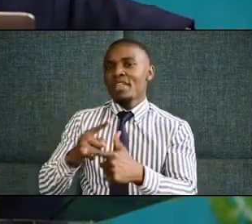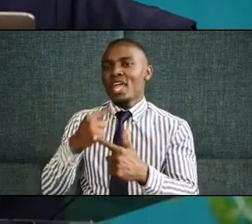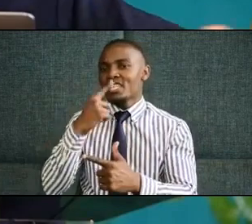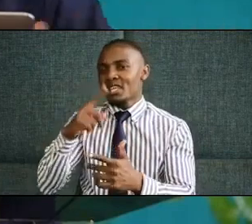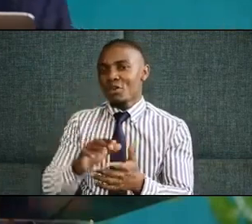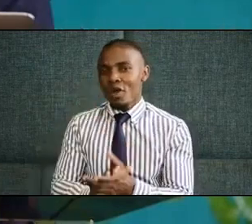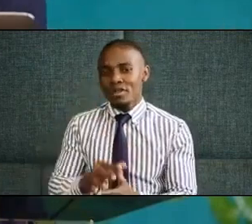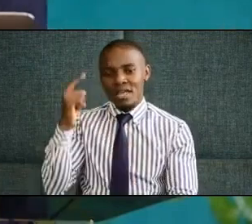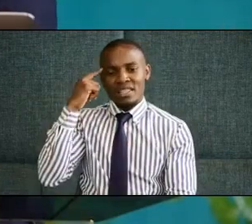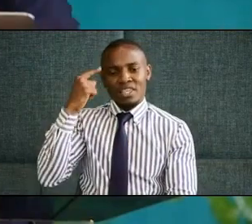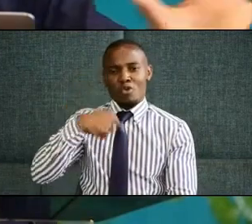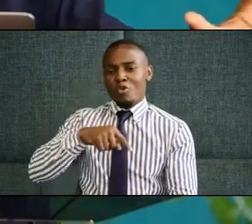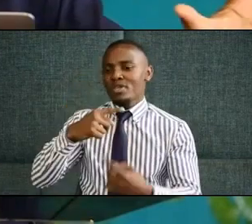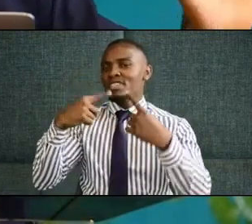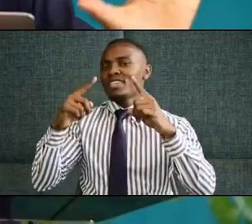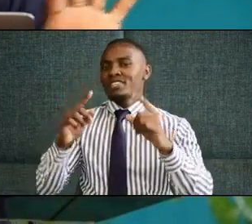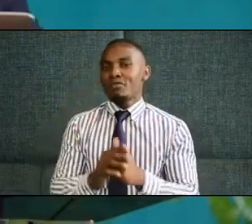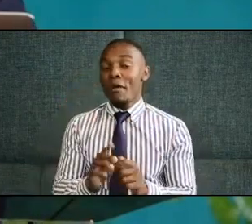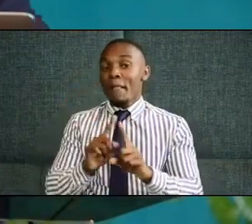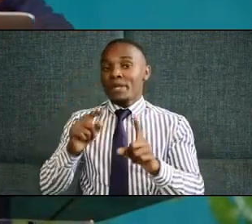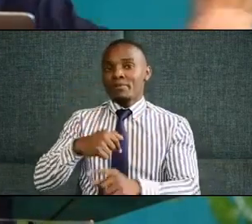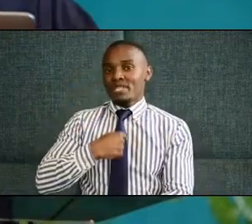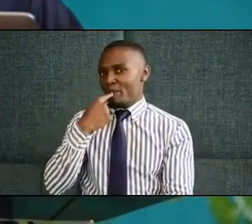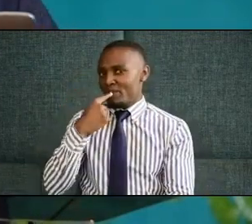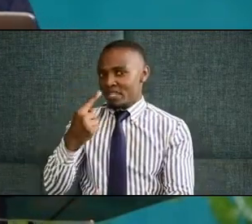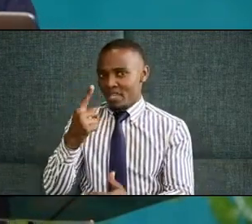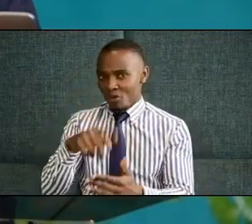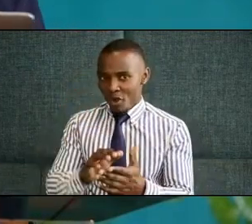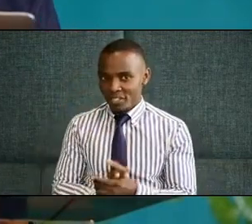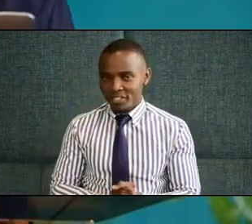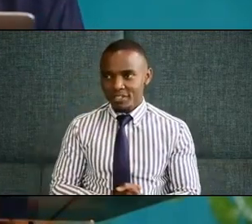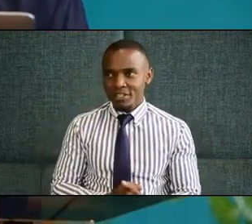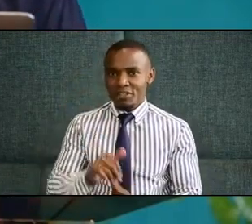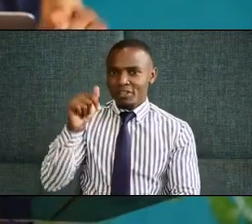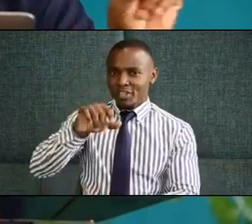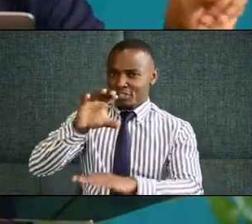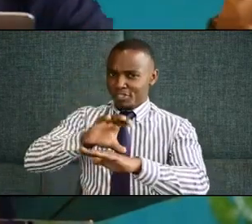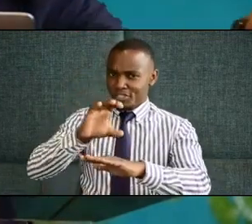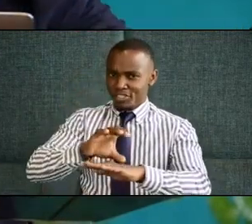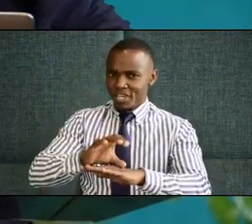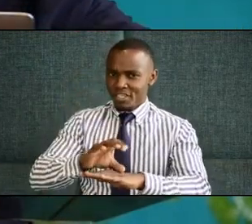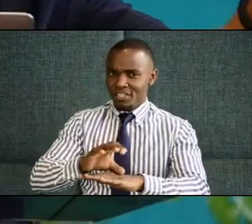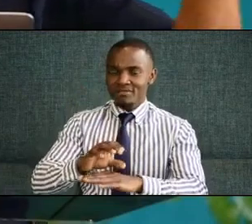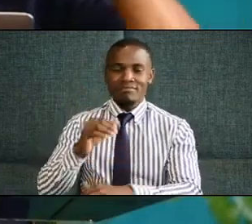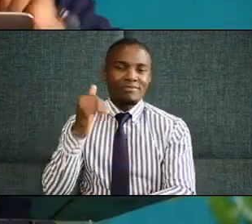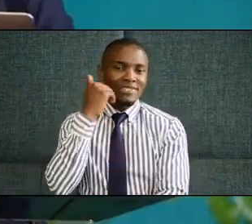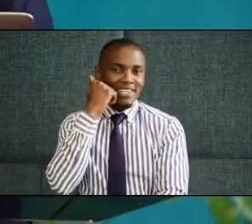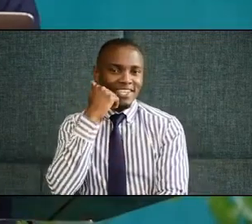are doing well. I can tell you with all honesty, this church is sick.